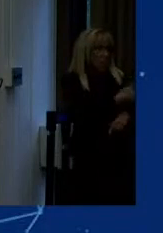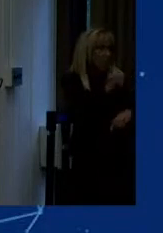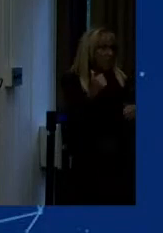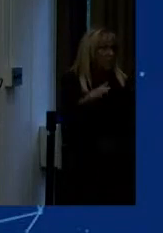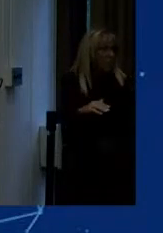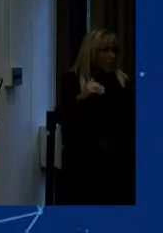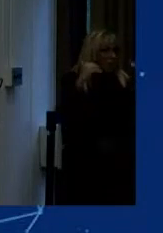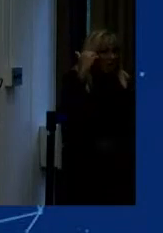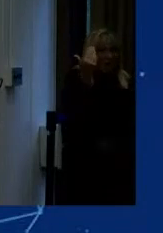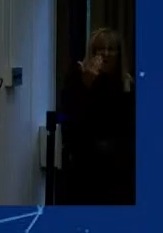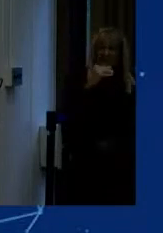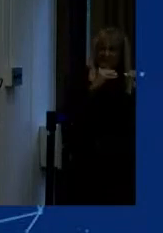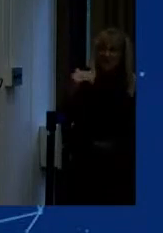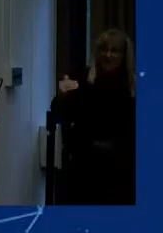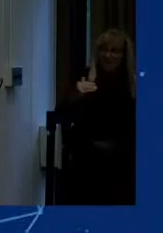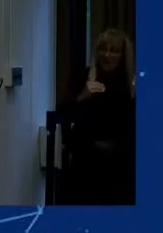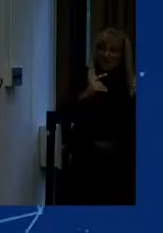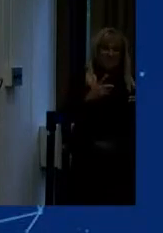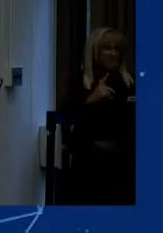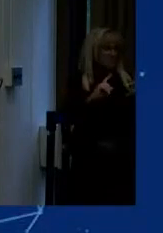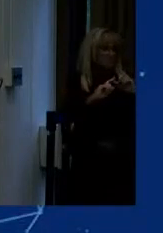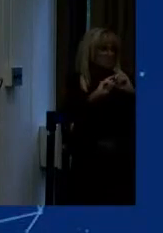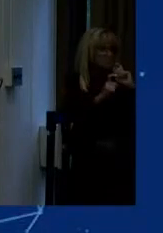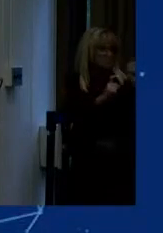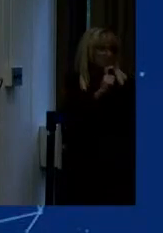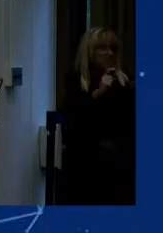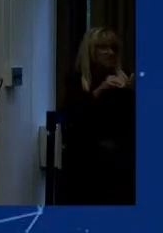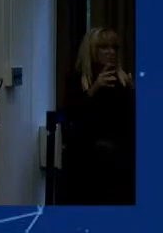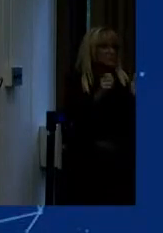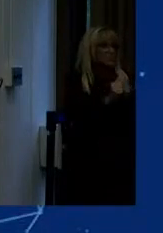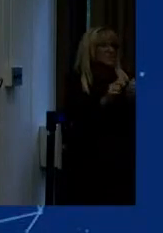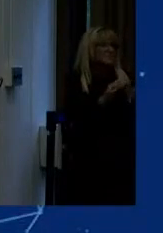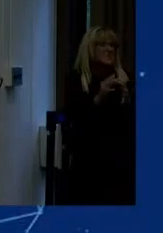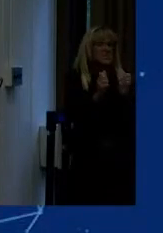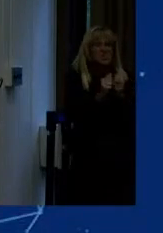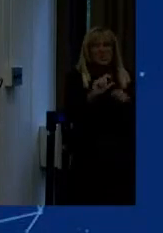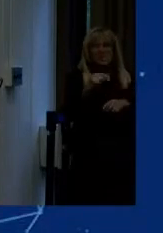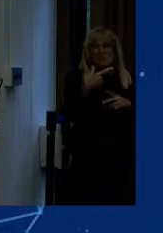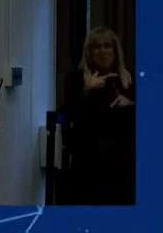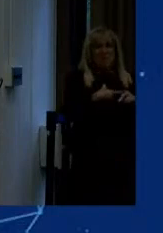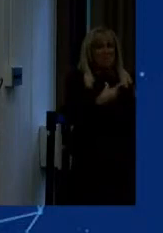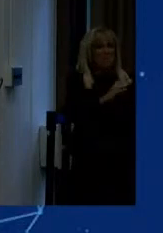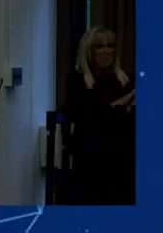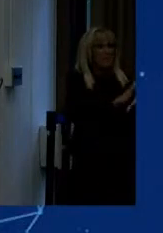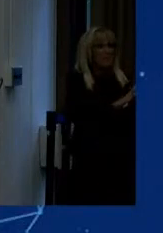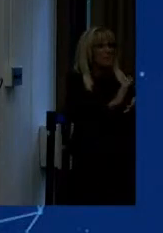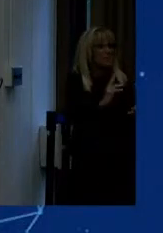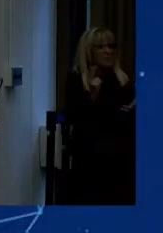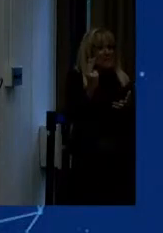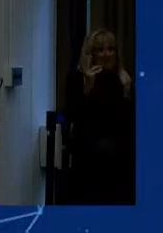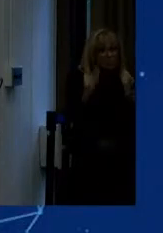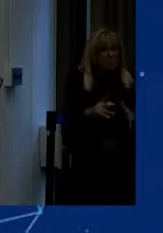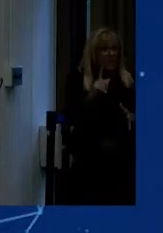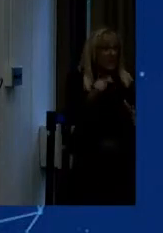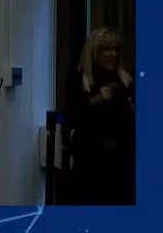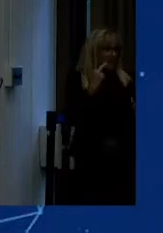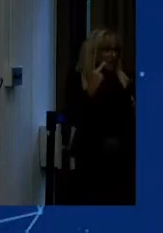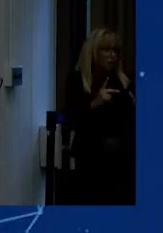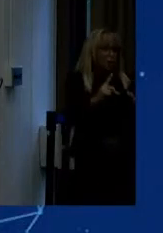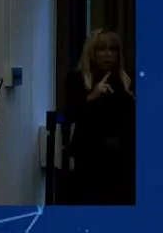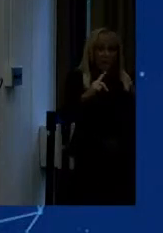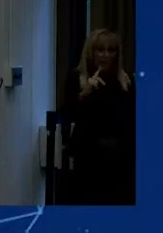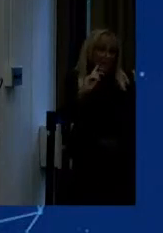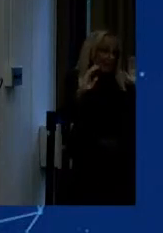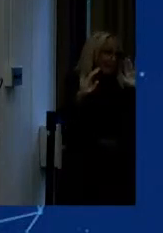tasks that we give students, you know, especially with 10-month paper, is that they're, you know, with historians, they have to look at competing